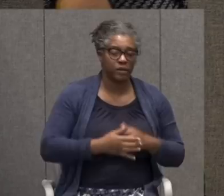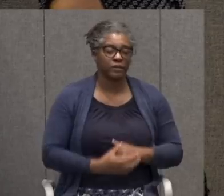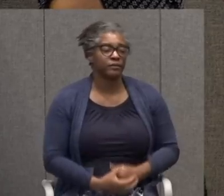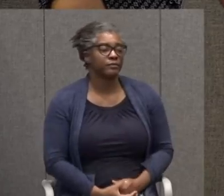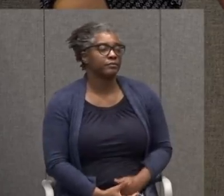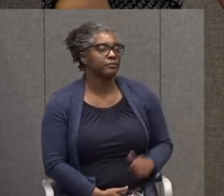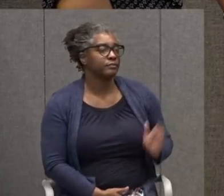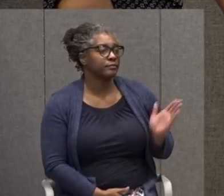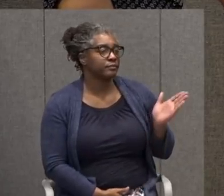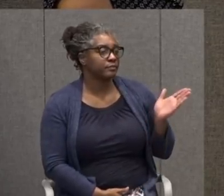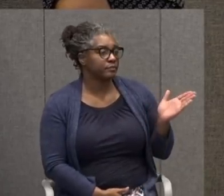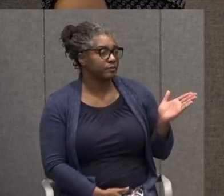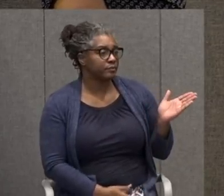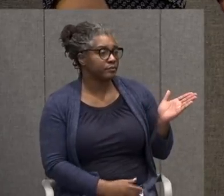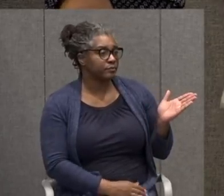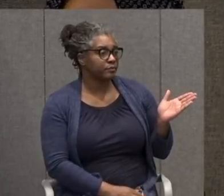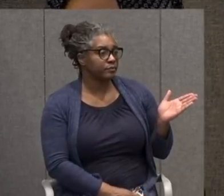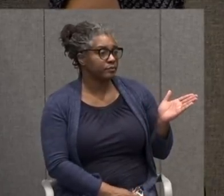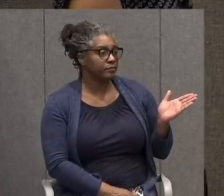actual